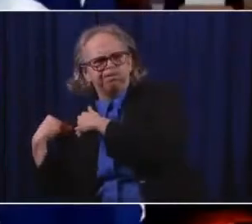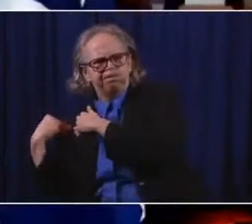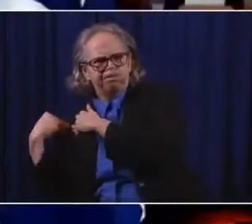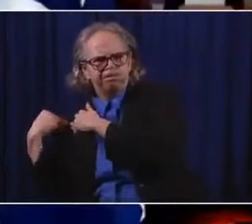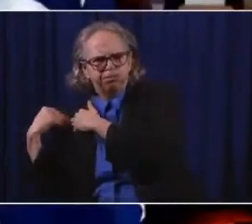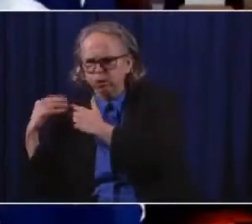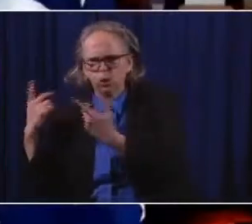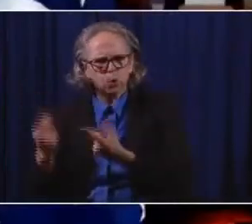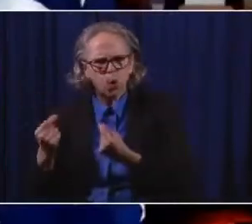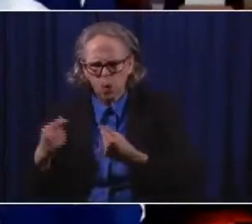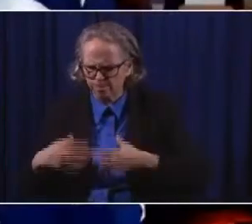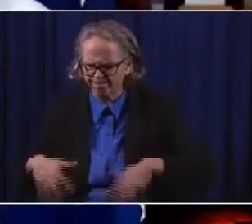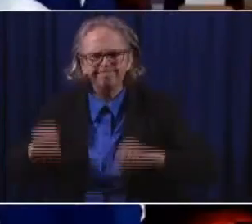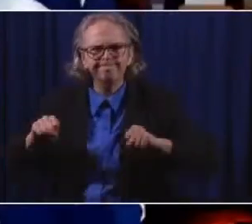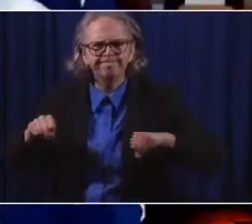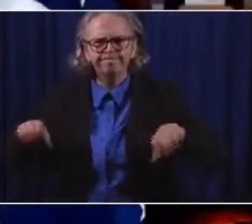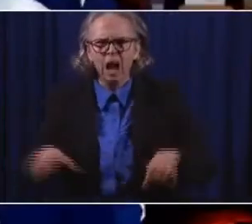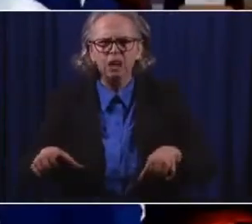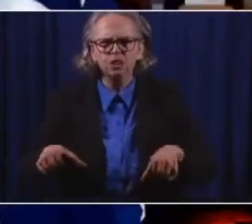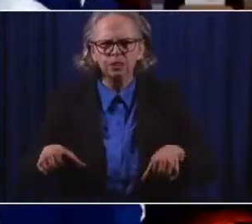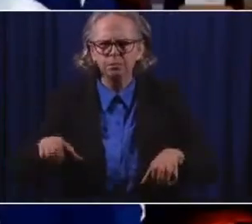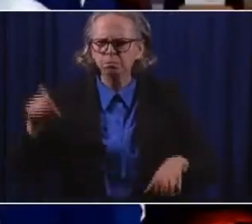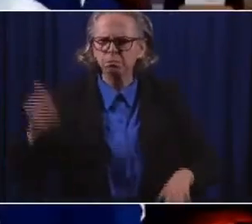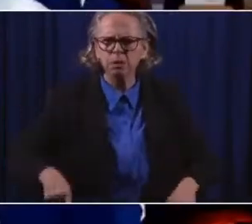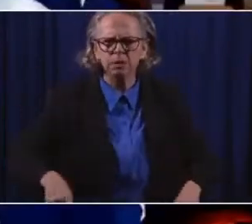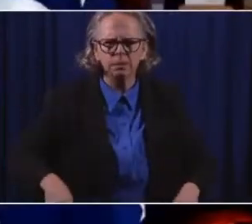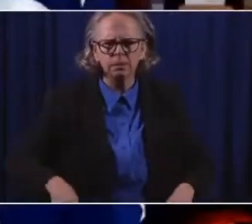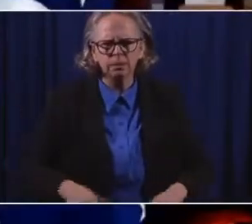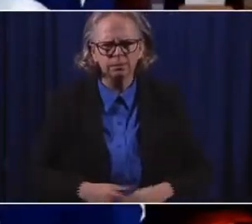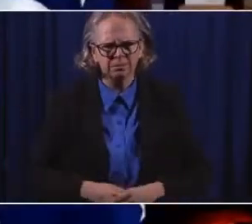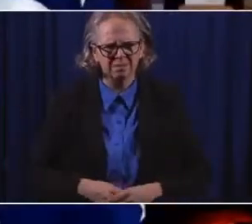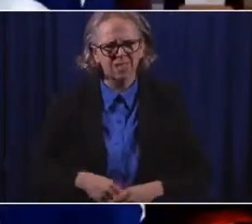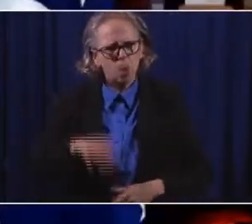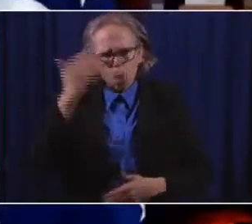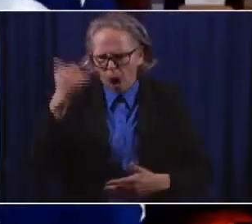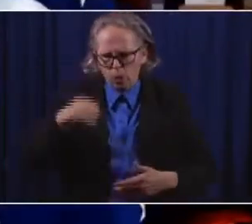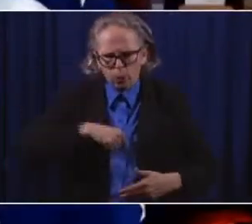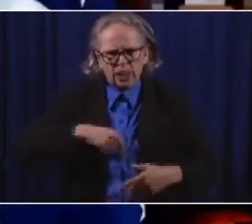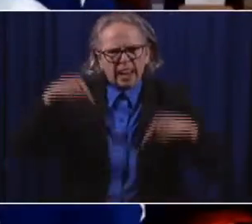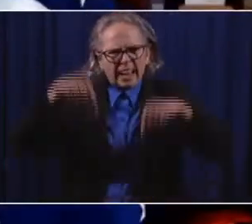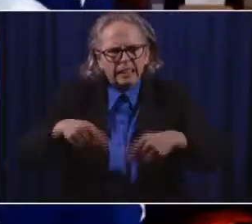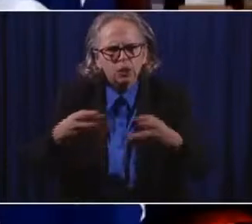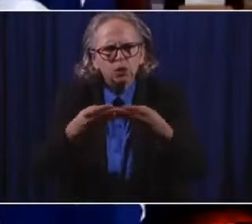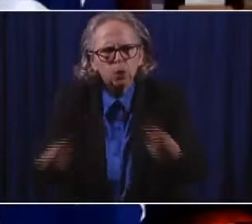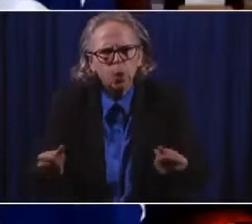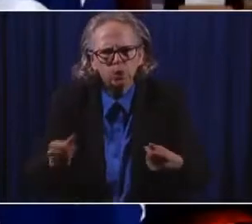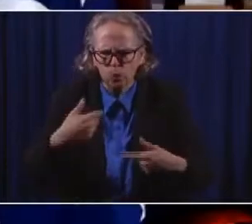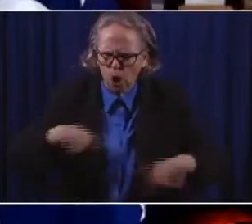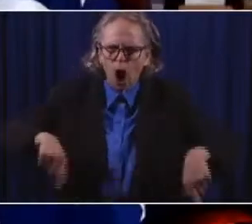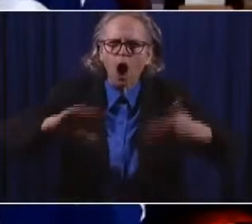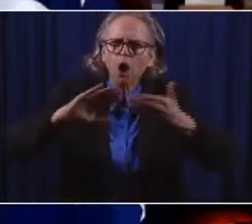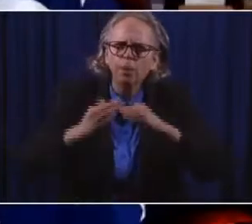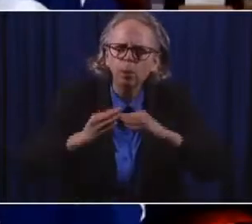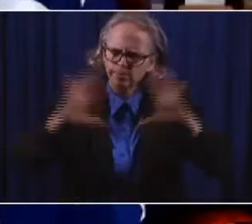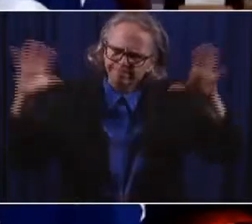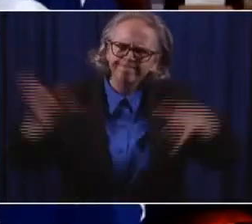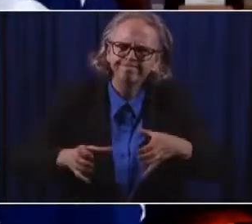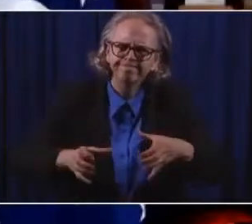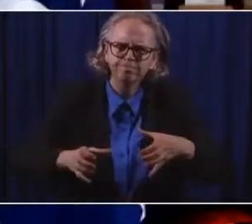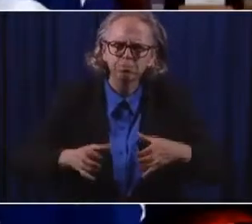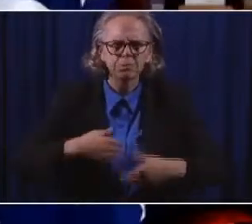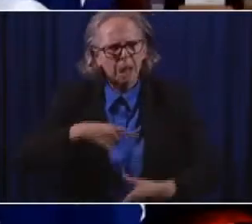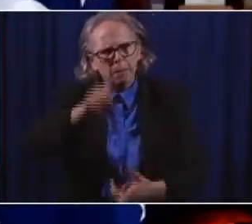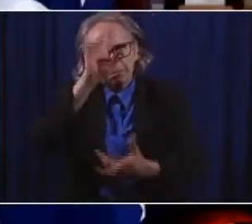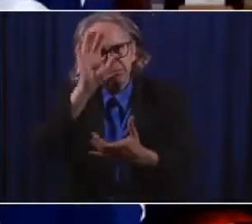on the solutions at the local level, and it's going to take a community effort to get that done. And I believe that it's going to happen.